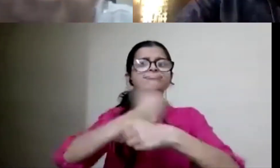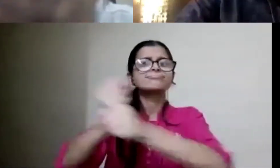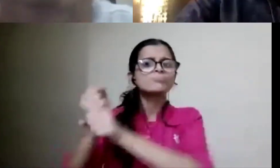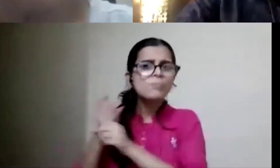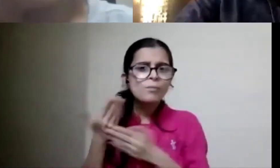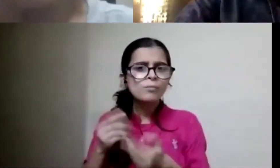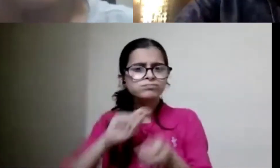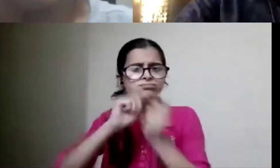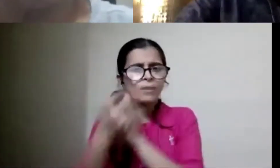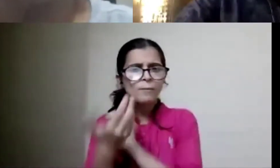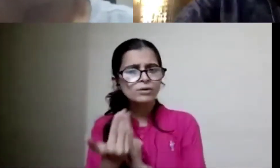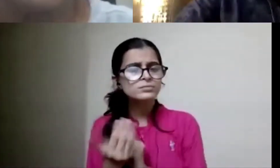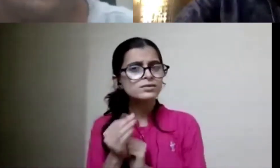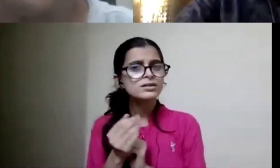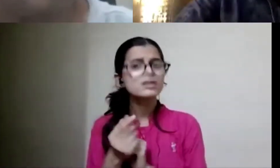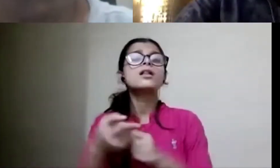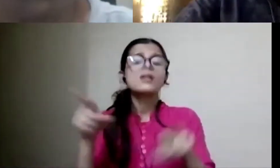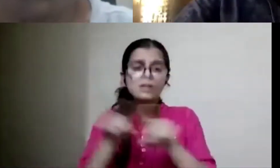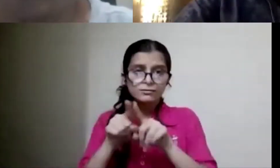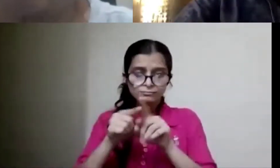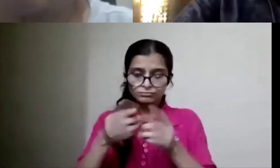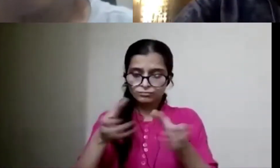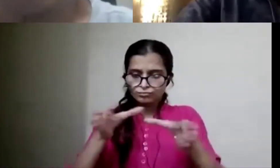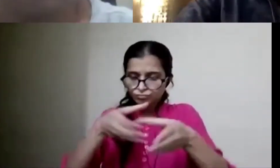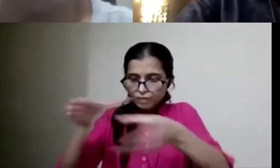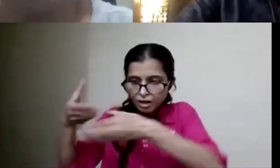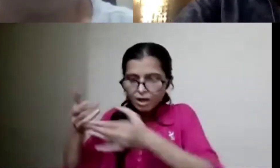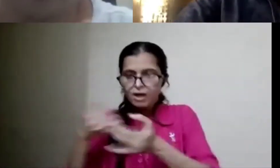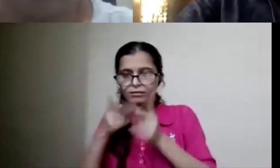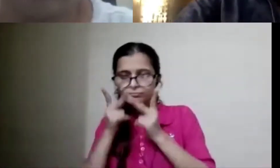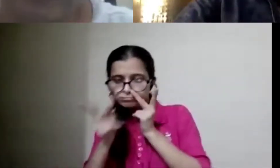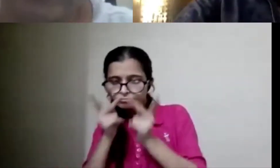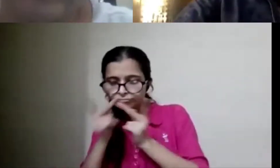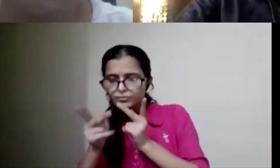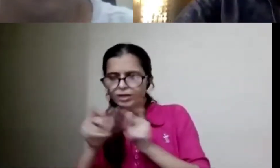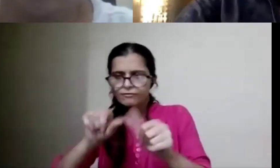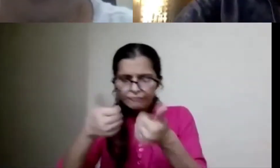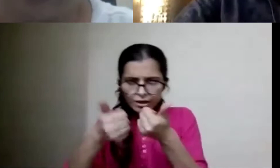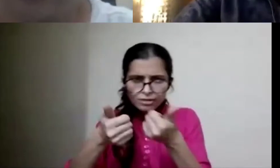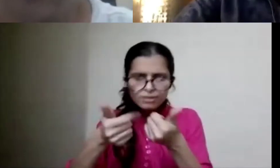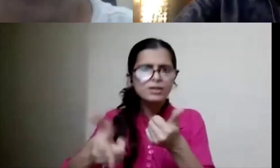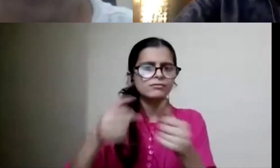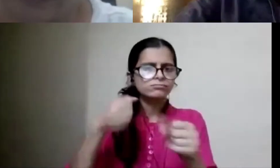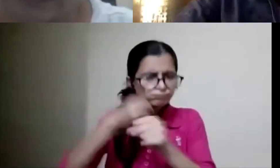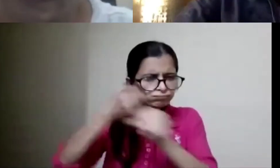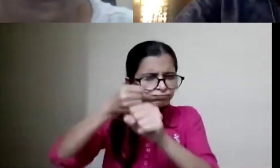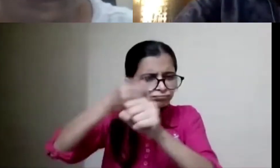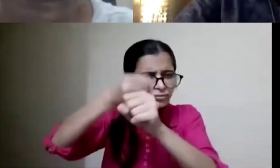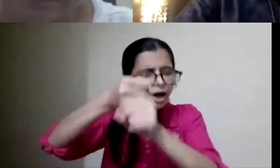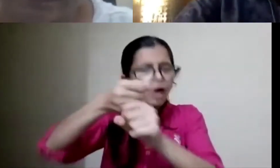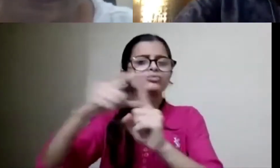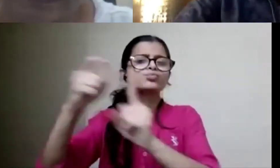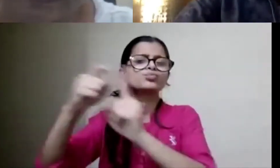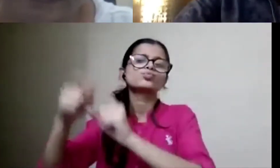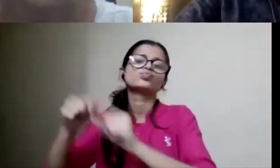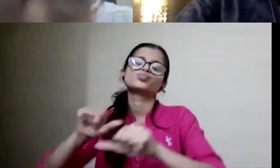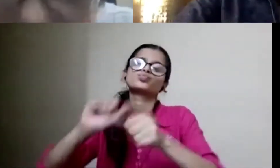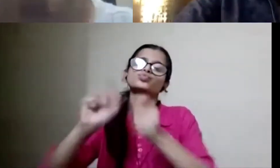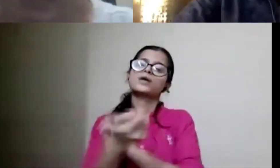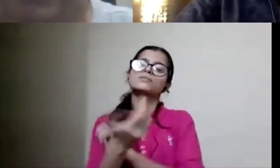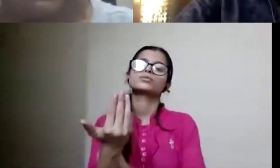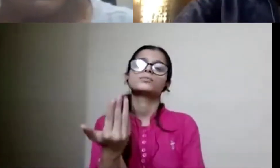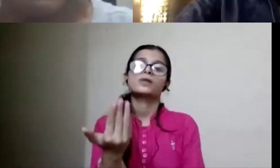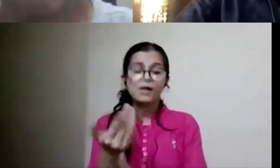It's important for the sector to see like, okay, what you could win for when you really fought for it sort of things. And